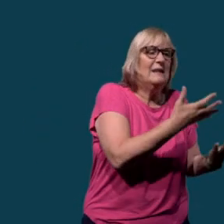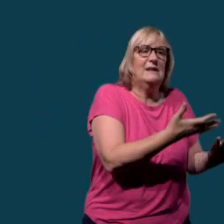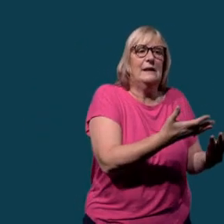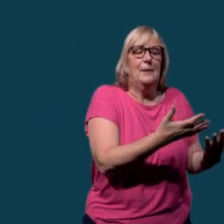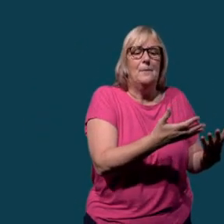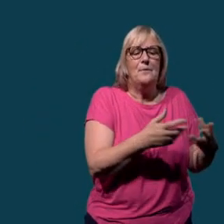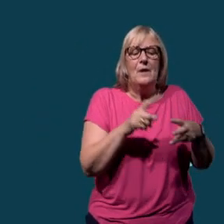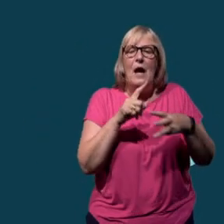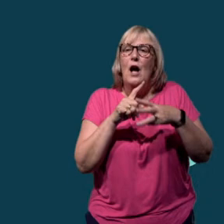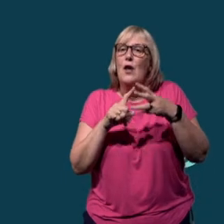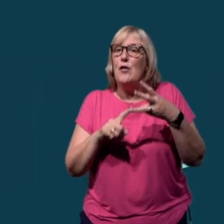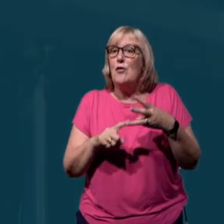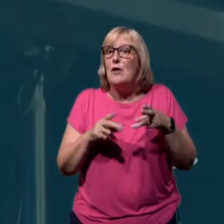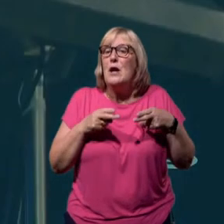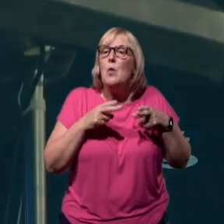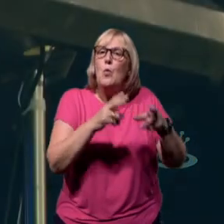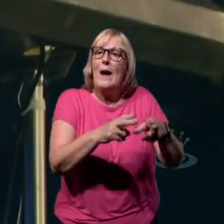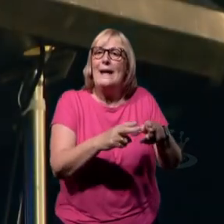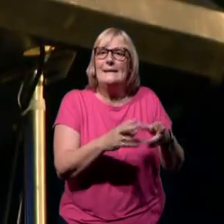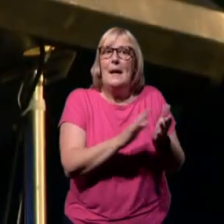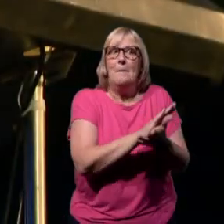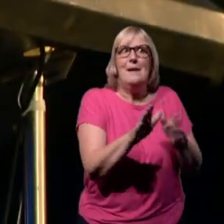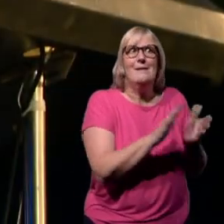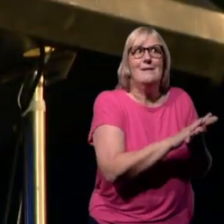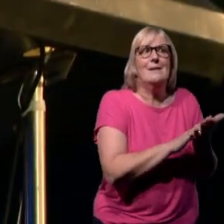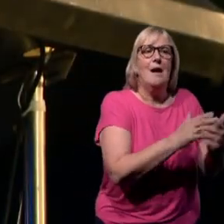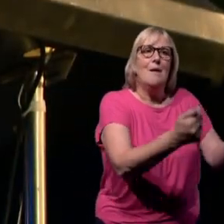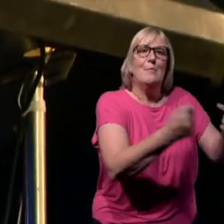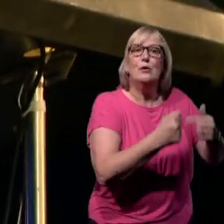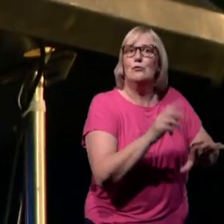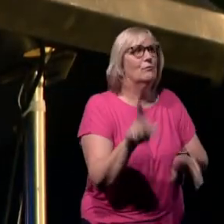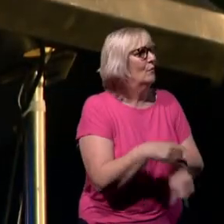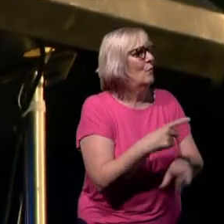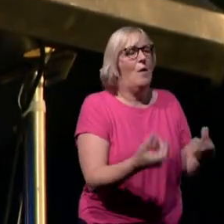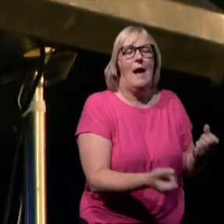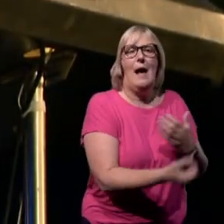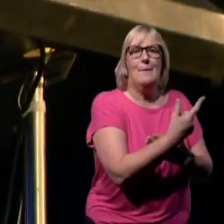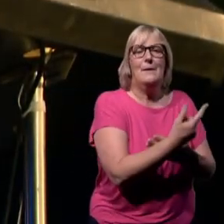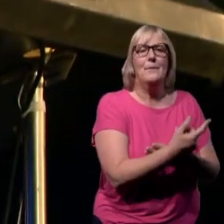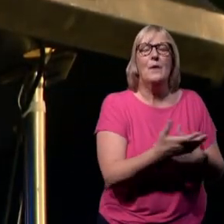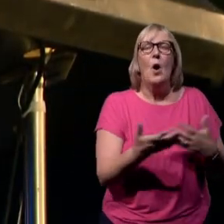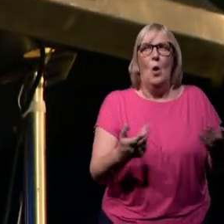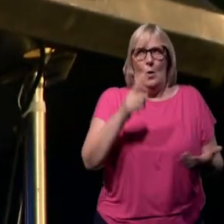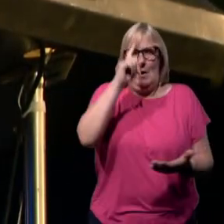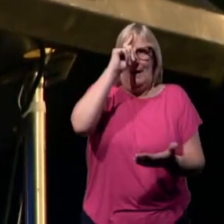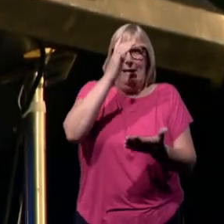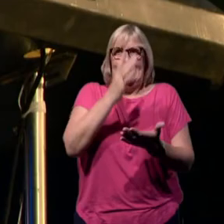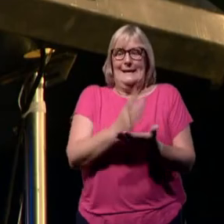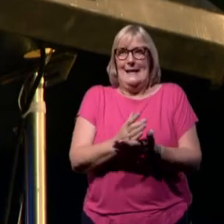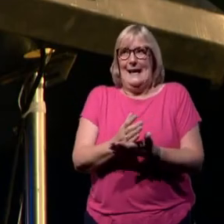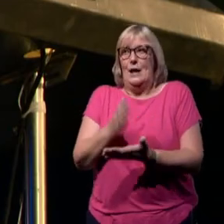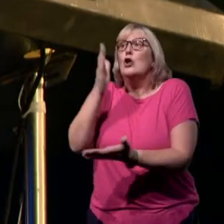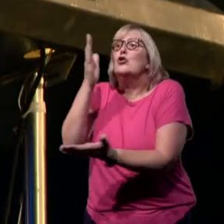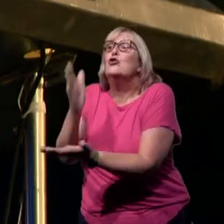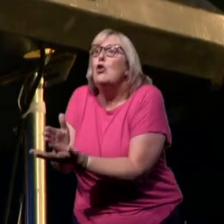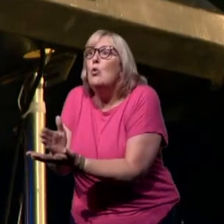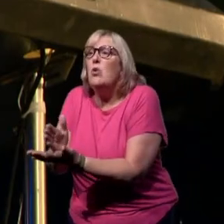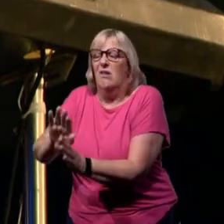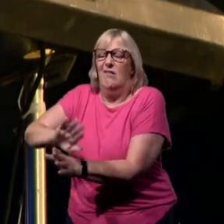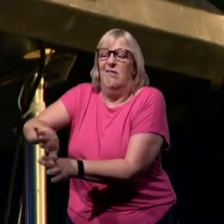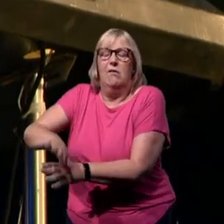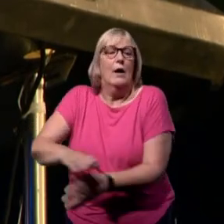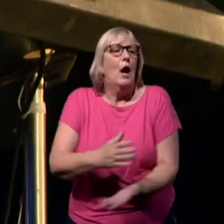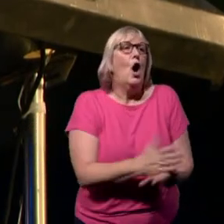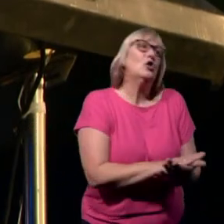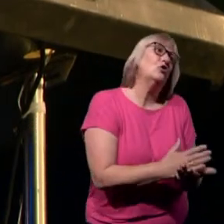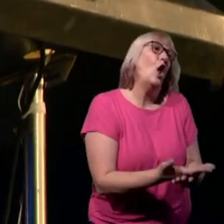Here are three surefire ways to avoid persecution. Number one, to choose tolerance over truth. To choose tolerance over truth.